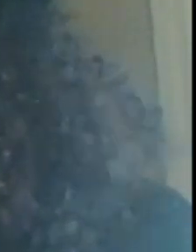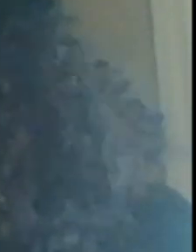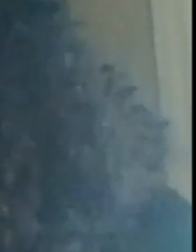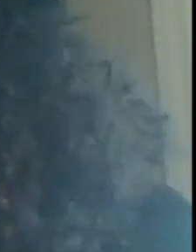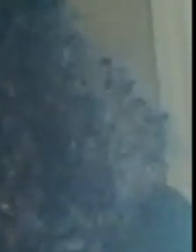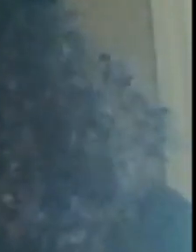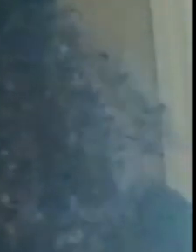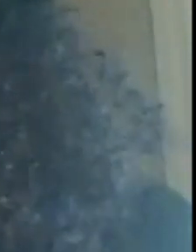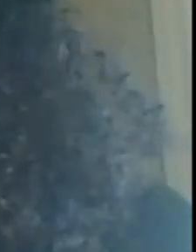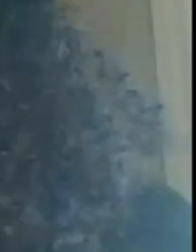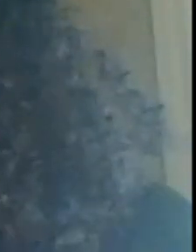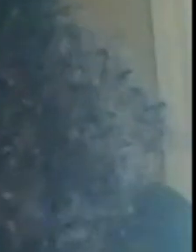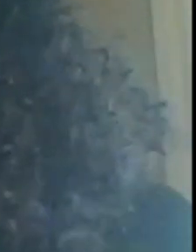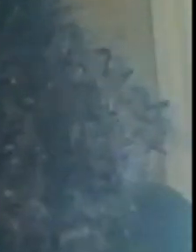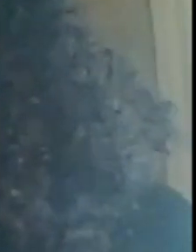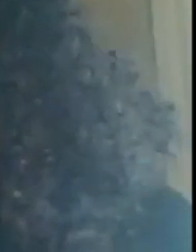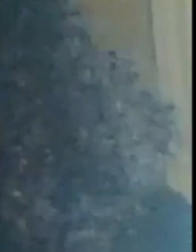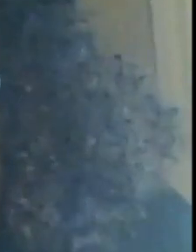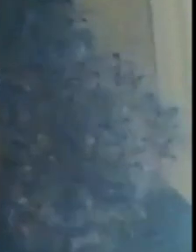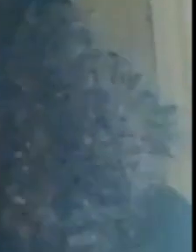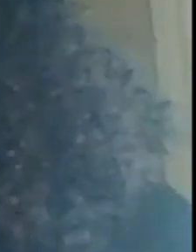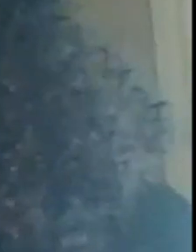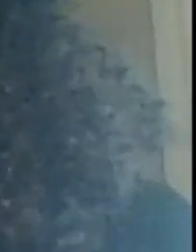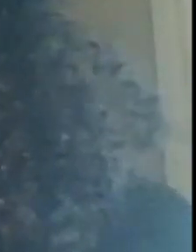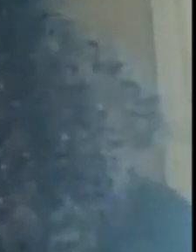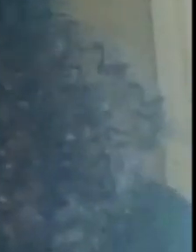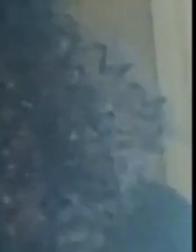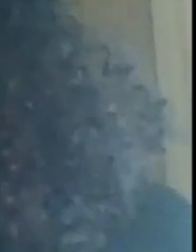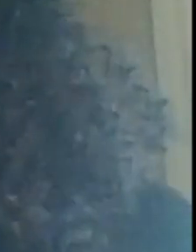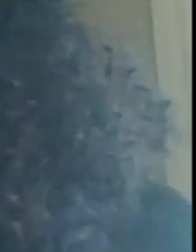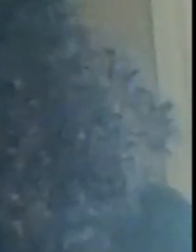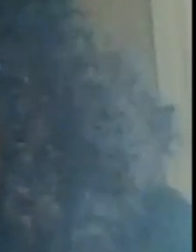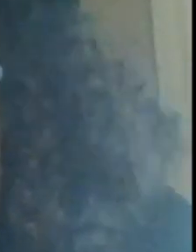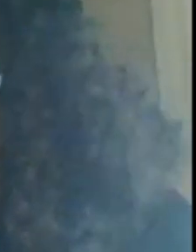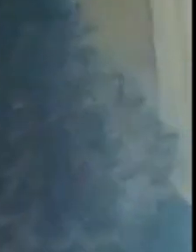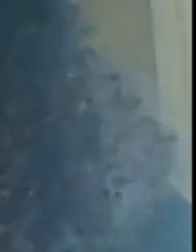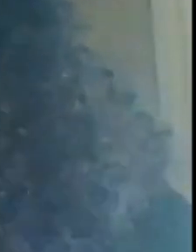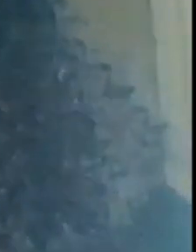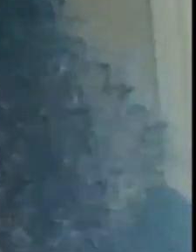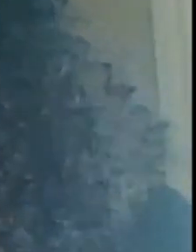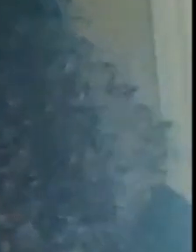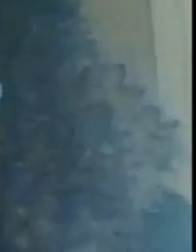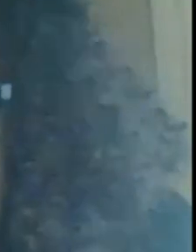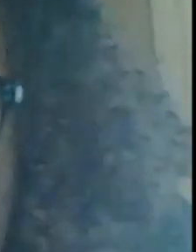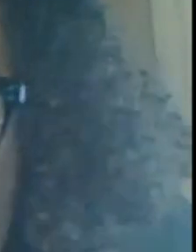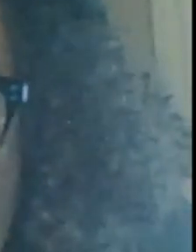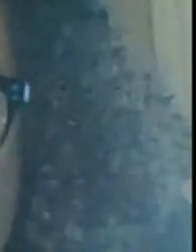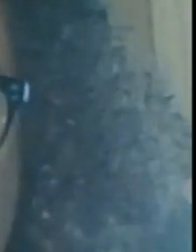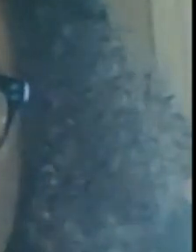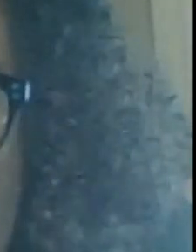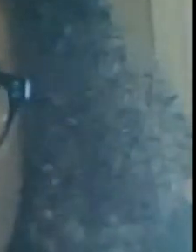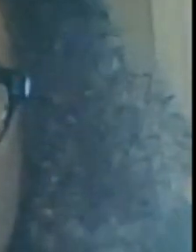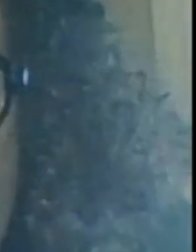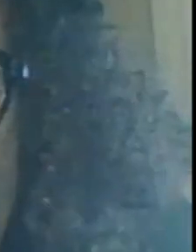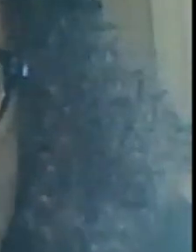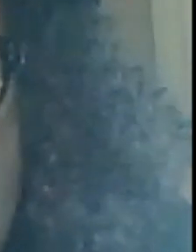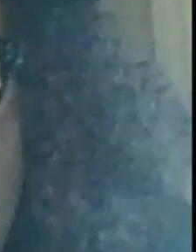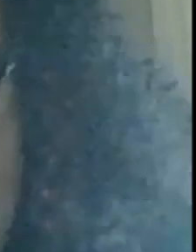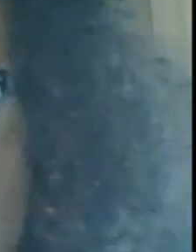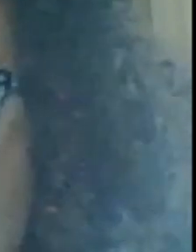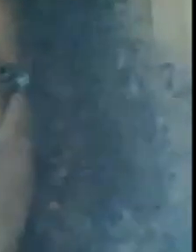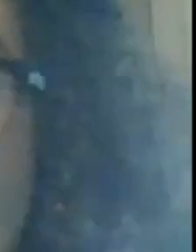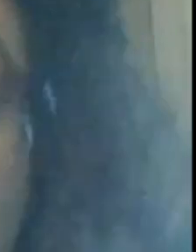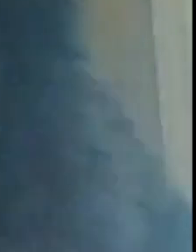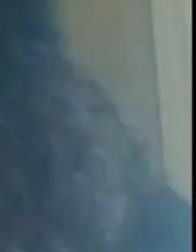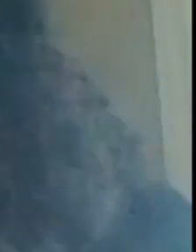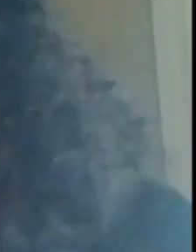We did invite a large group, so we're going to be working our way through the questions towards the end. So please bear with me. And if we're not able